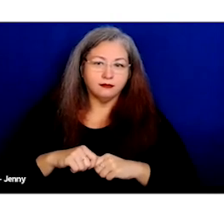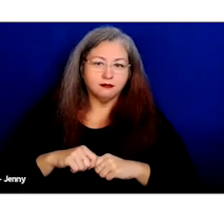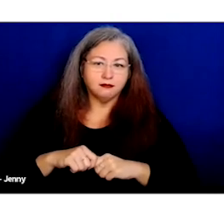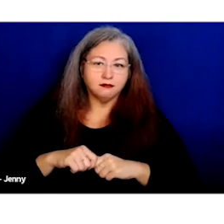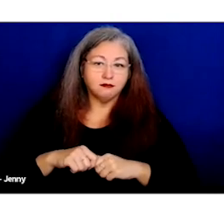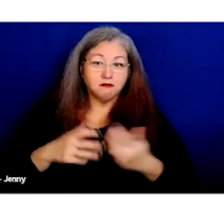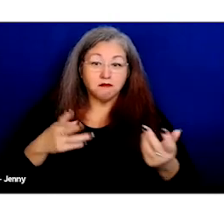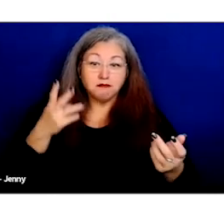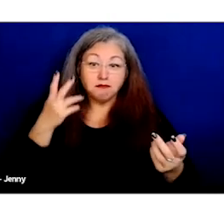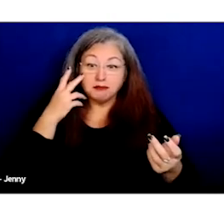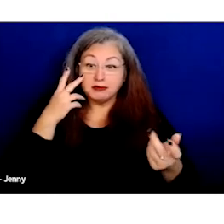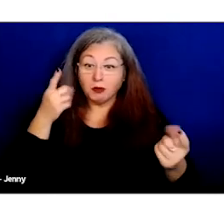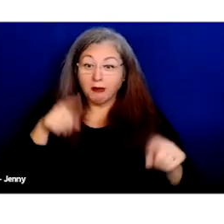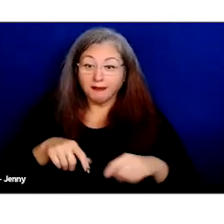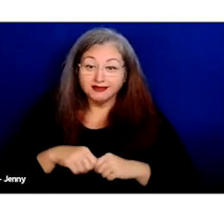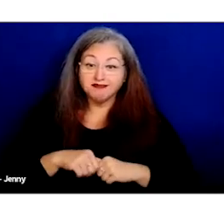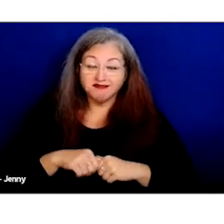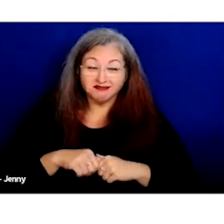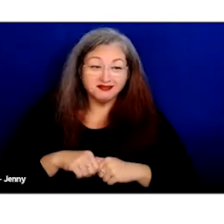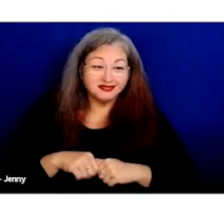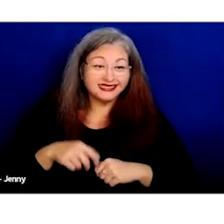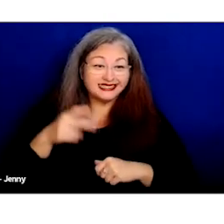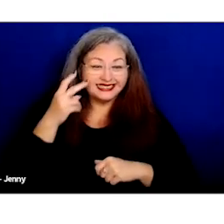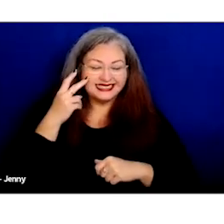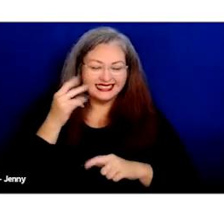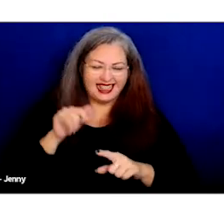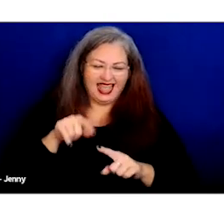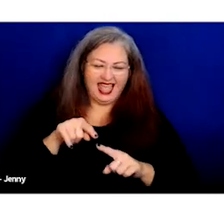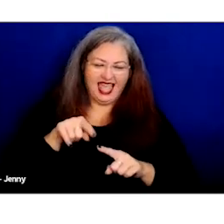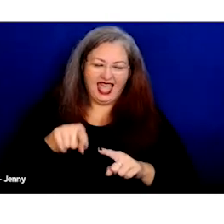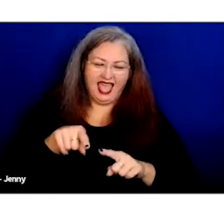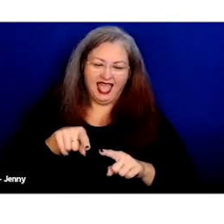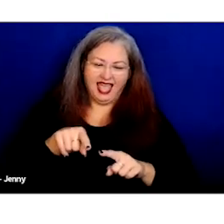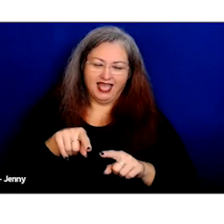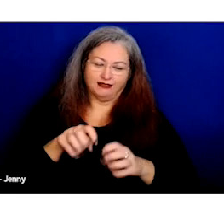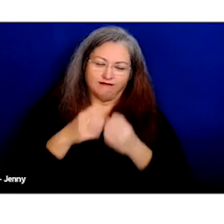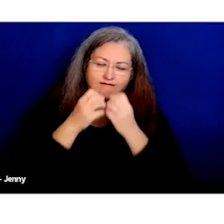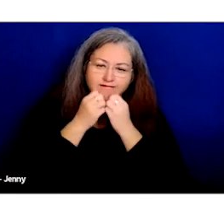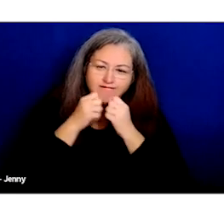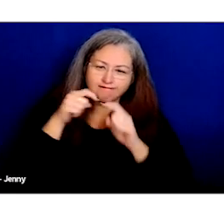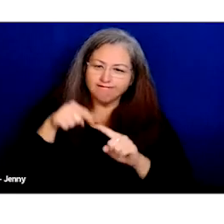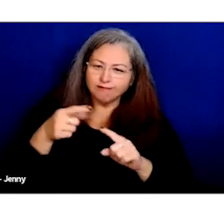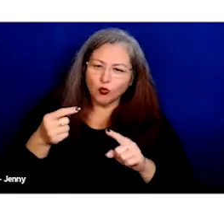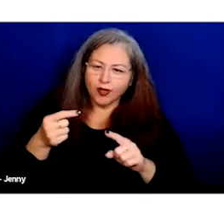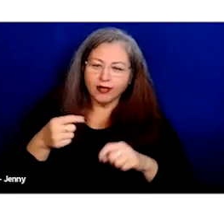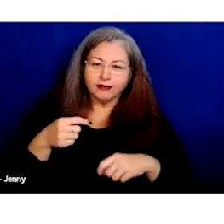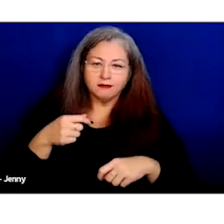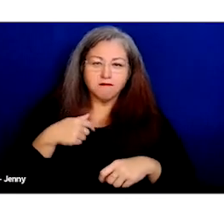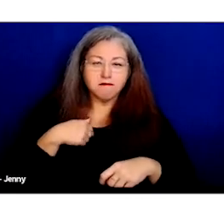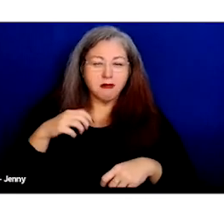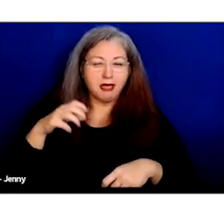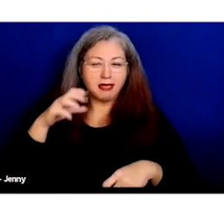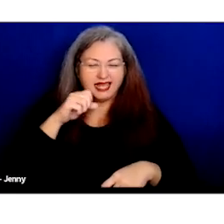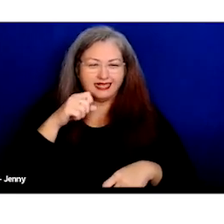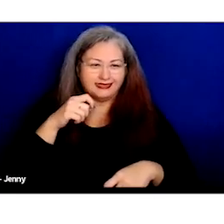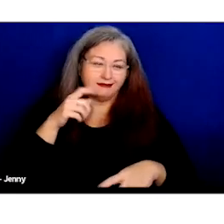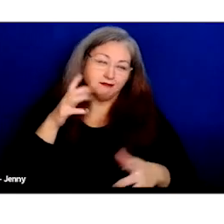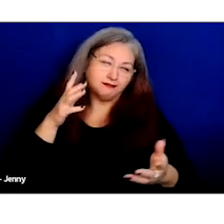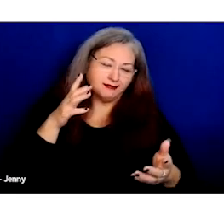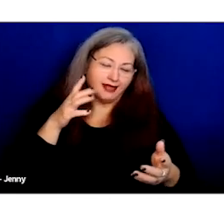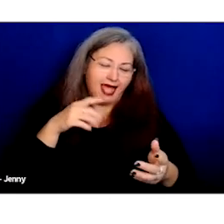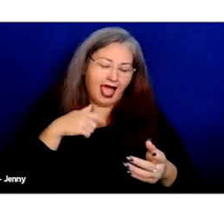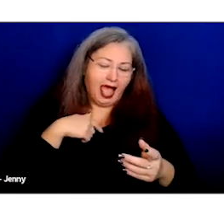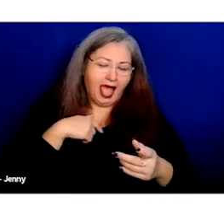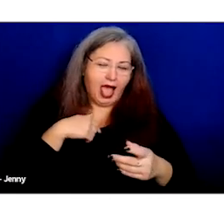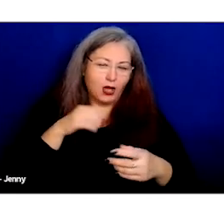see what we get, right? See what the treasure is. I suspect, and I'm sharing this suspicion